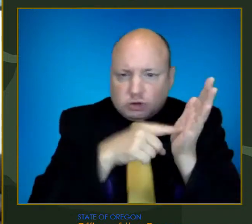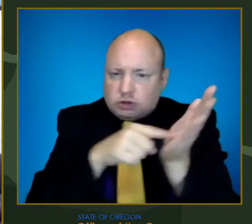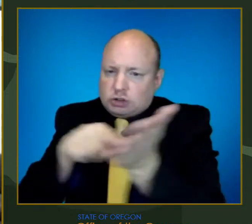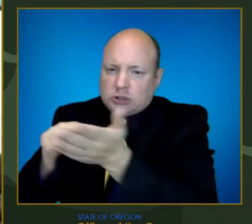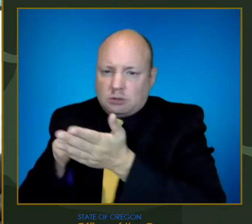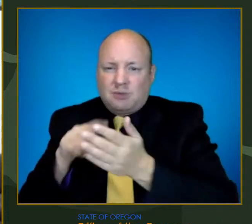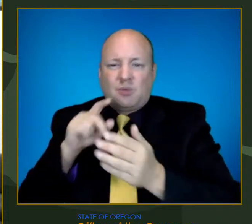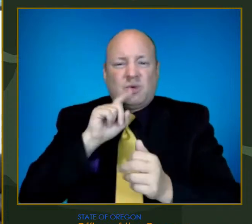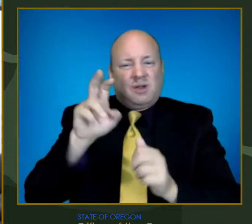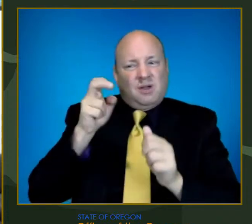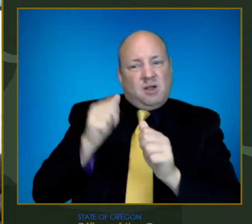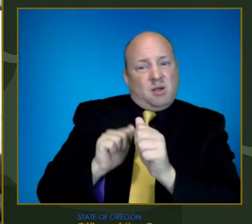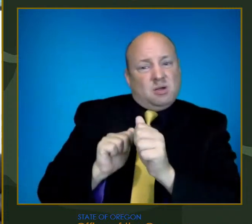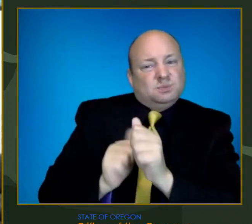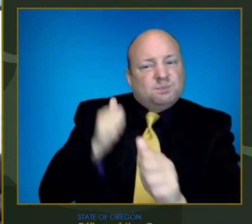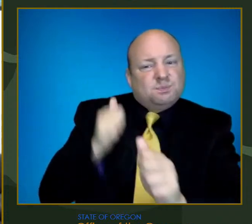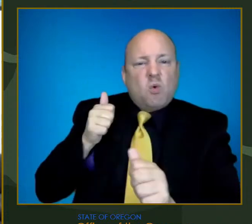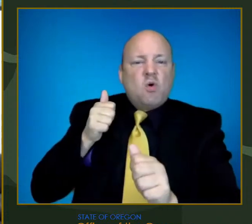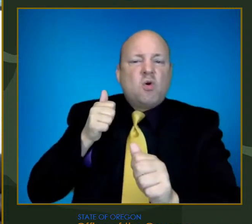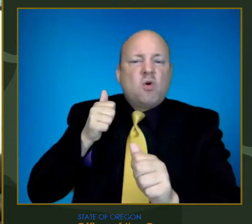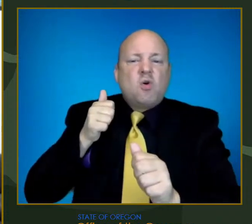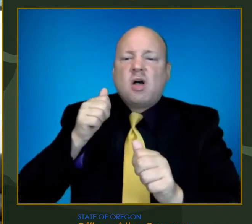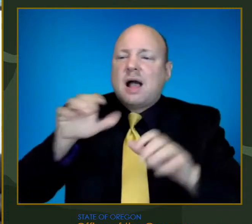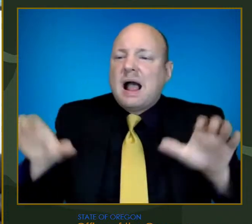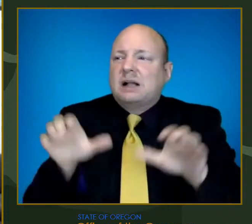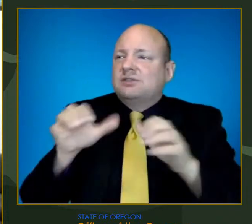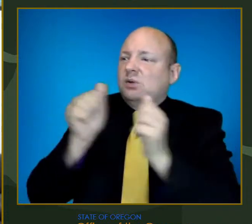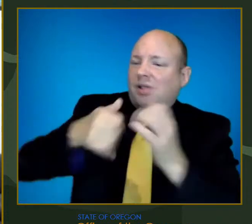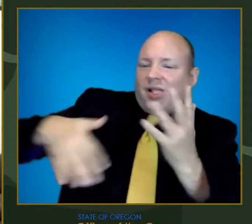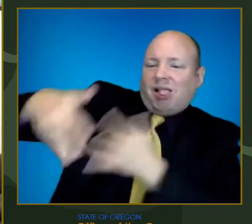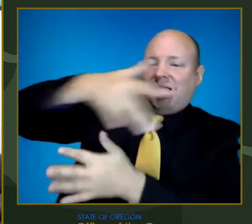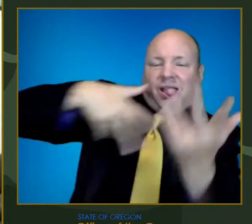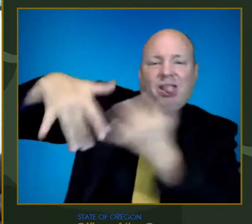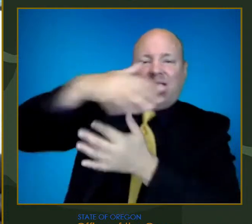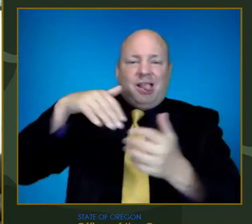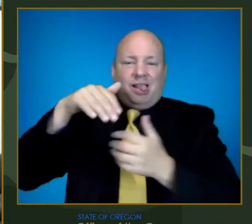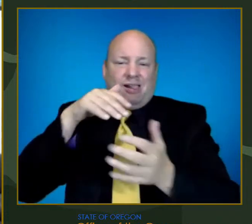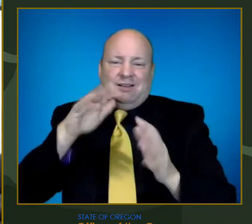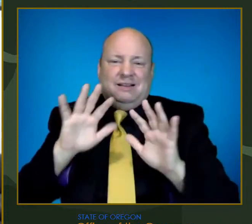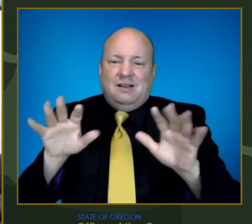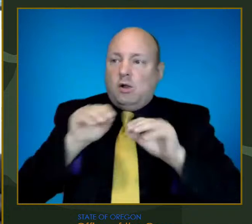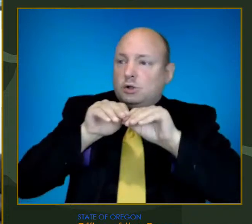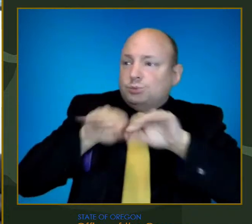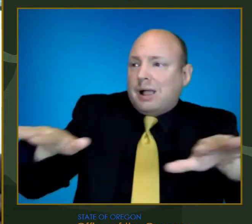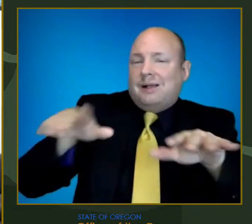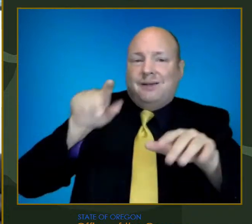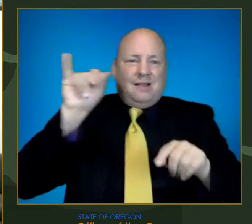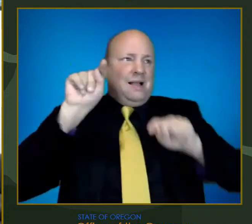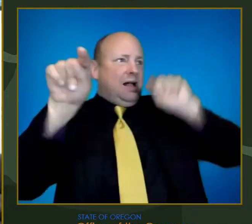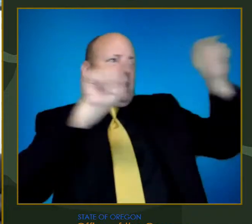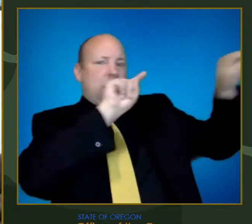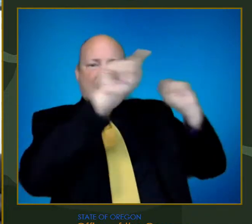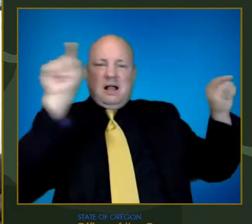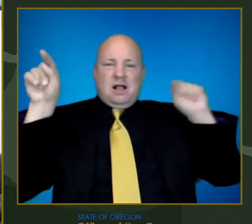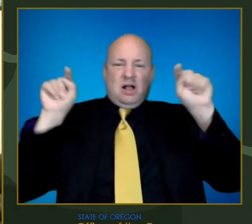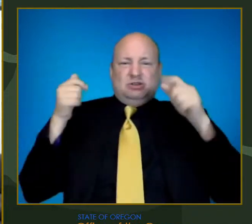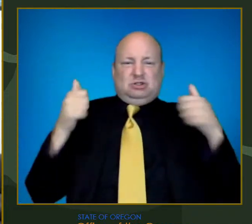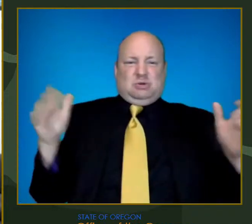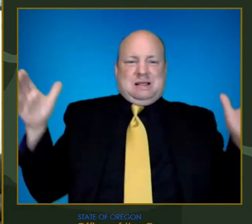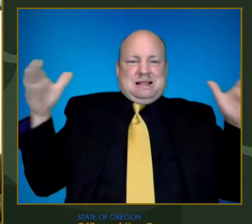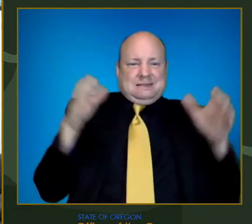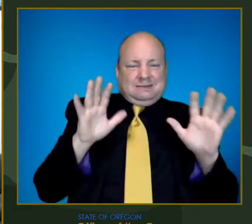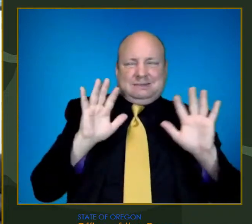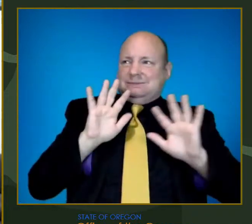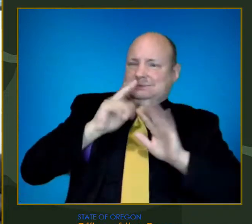you don't catch and spread the Delta variant. It's that simple. It's that urgent. The numbers grow every